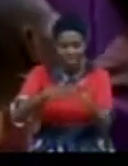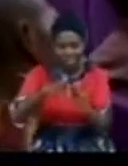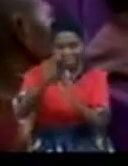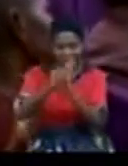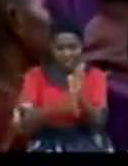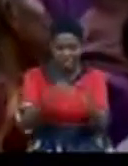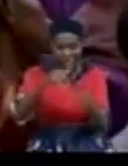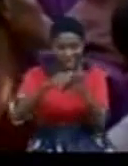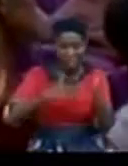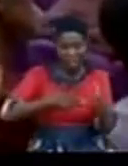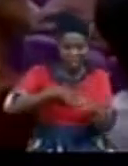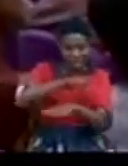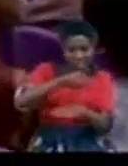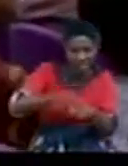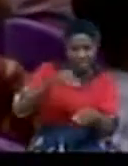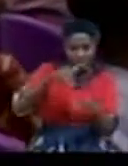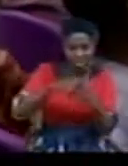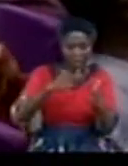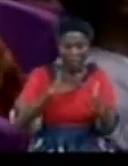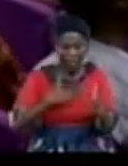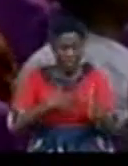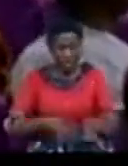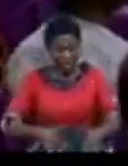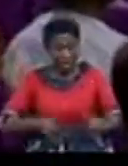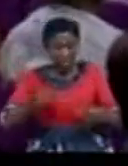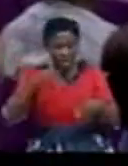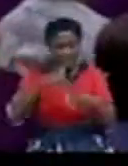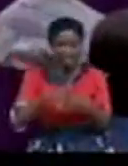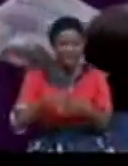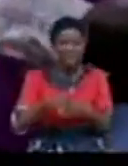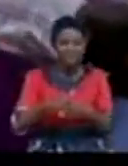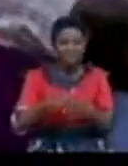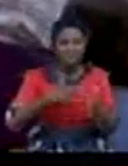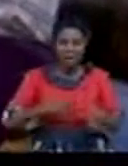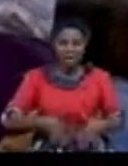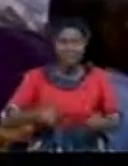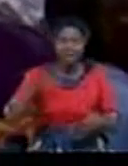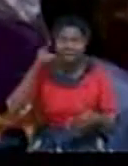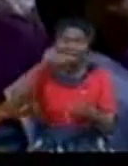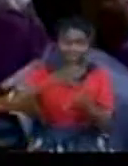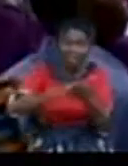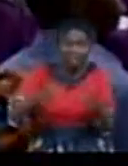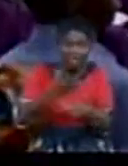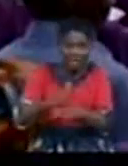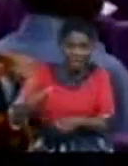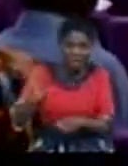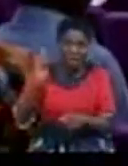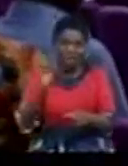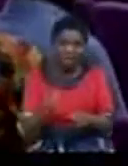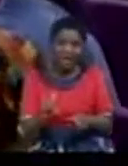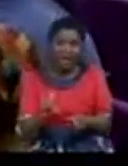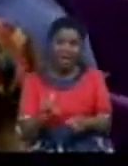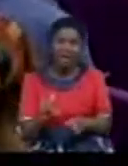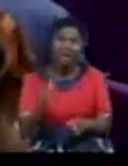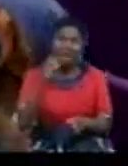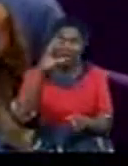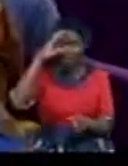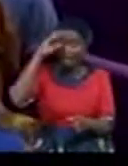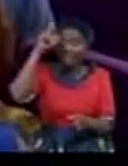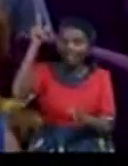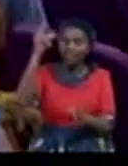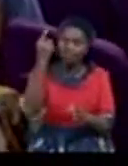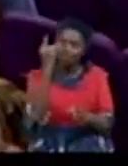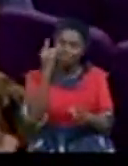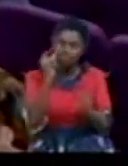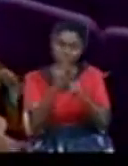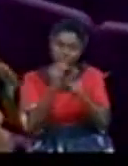my constitution, all the deadness in my life, he takes away by a single stroke, by a single word,